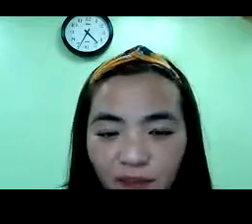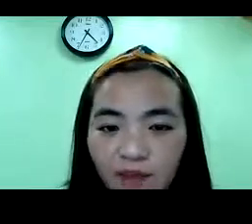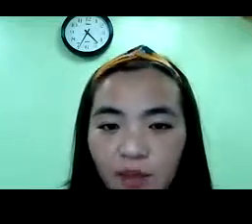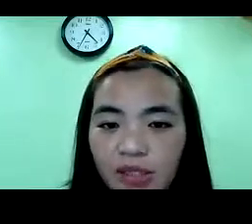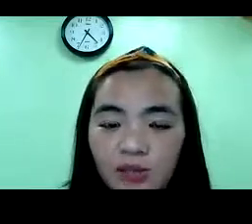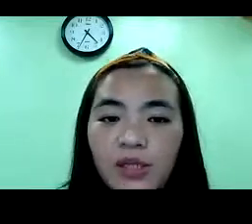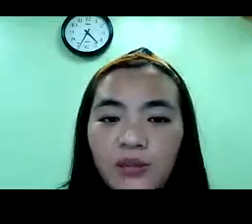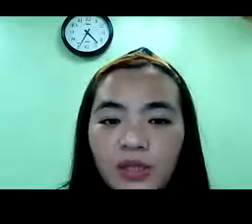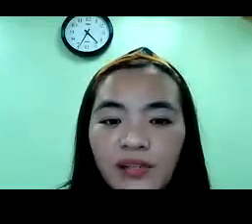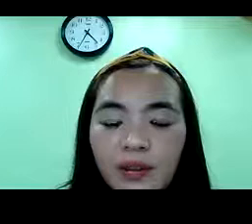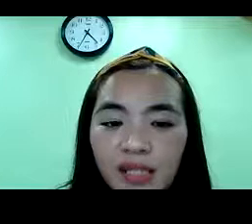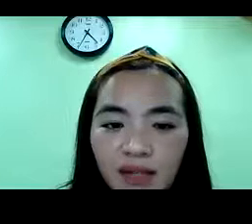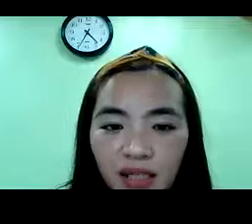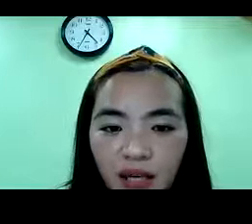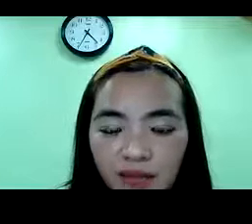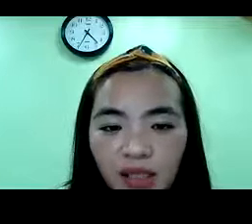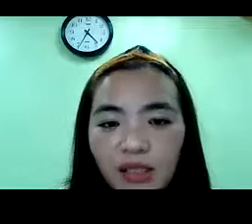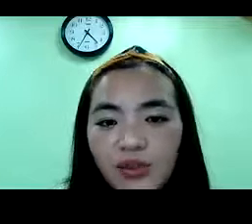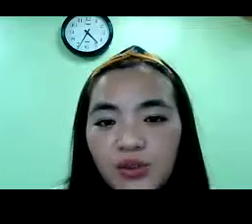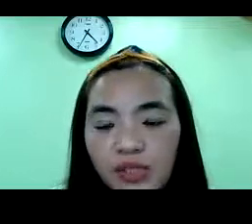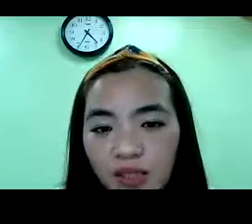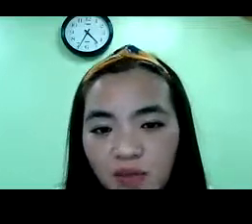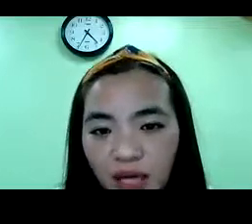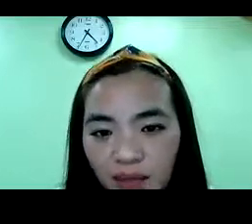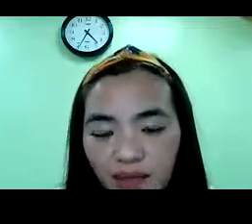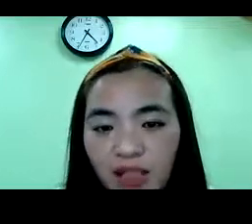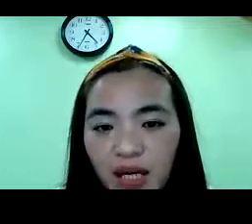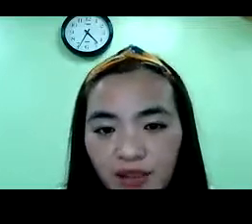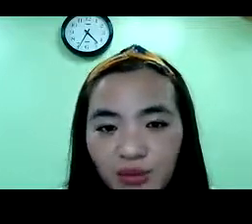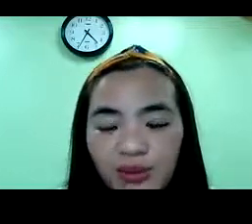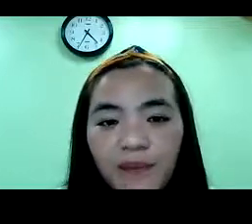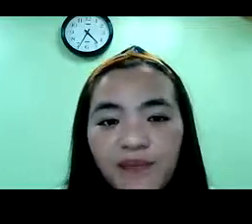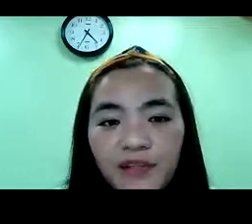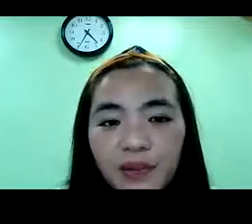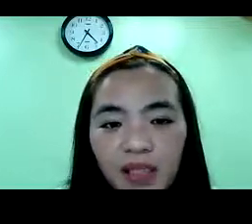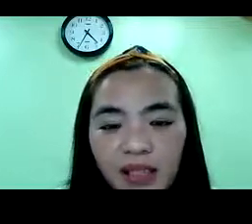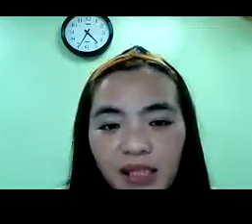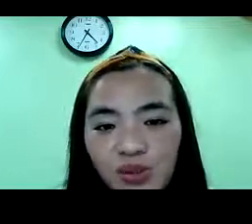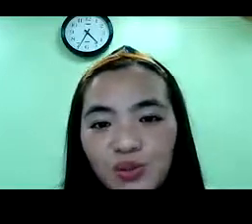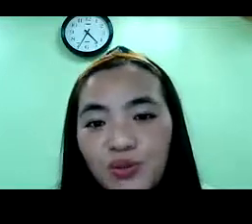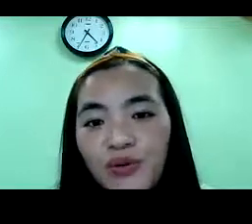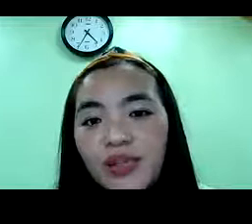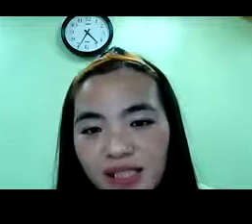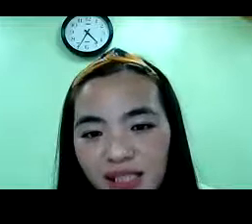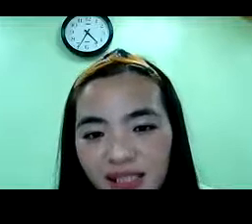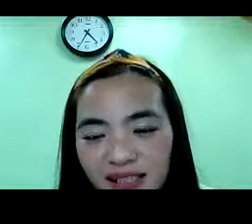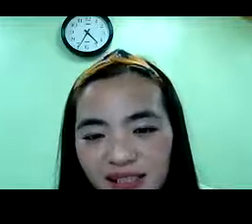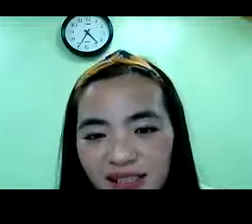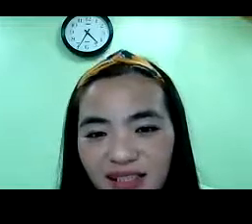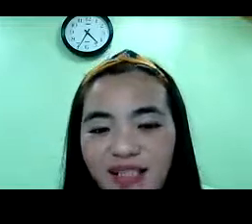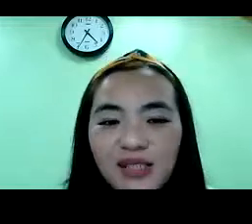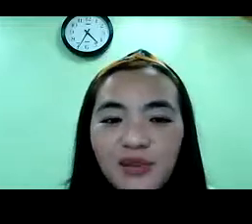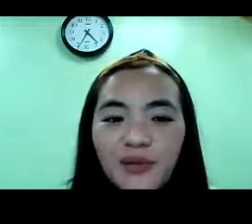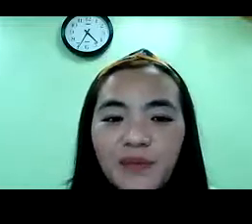hours, because we work from 7 a.m. to 6 p.m. in the afternoon from Mondays to